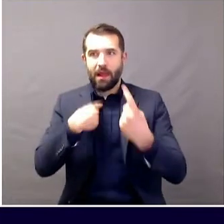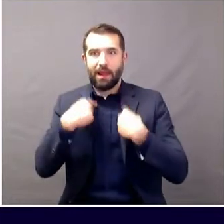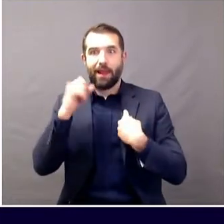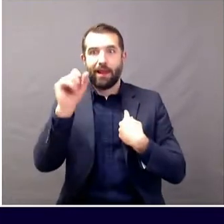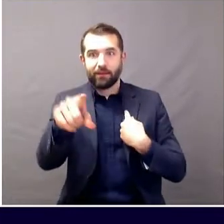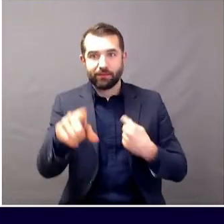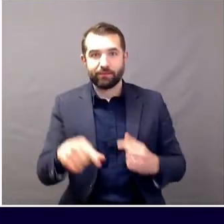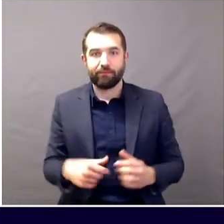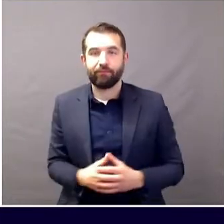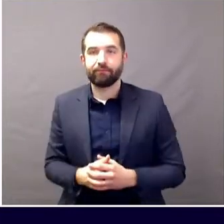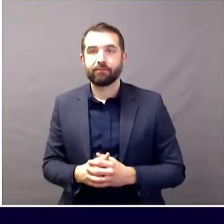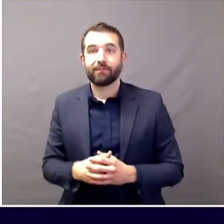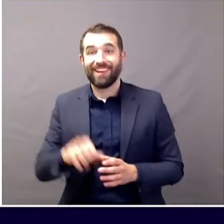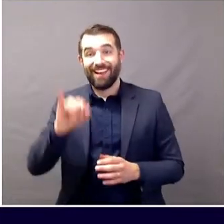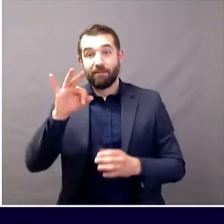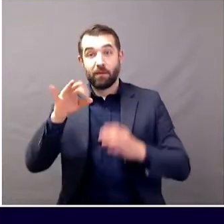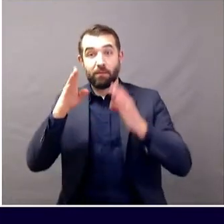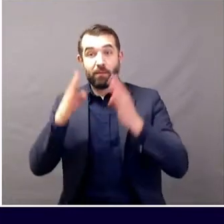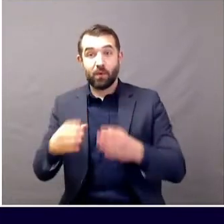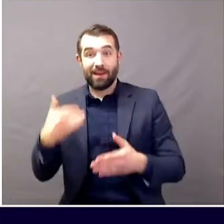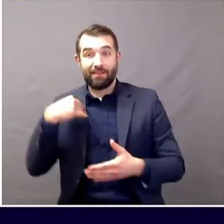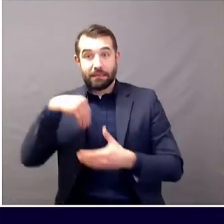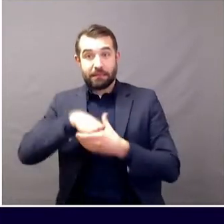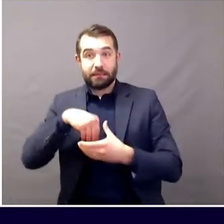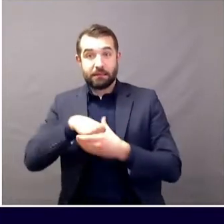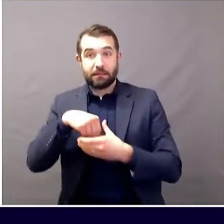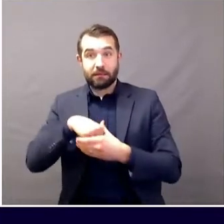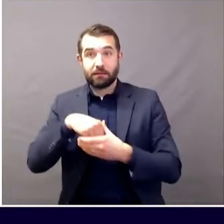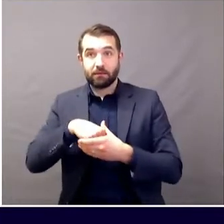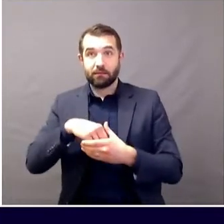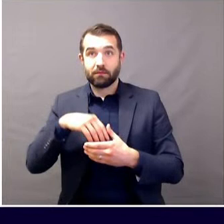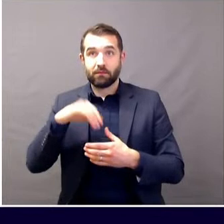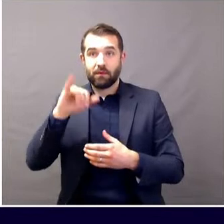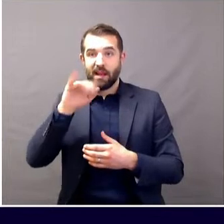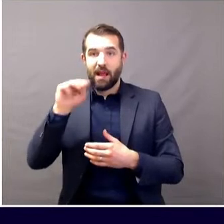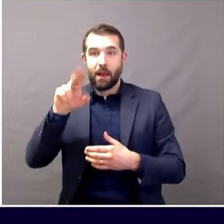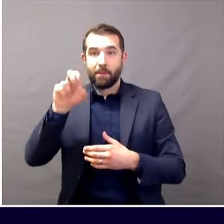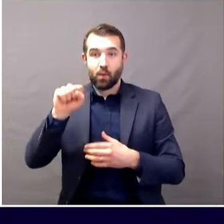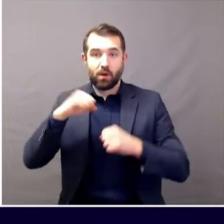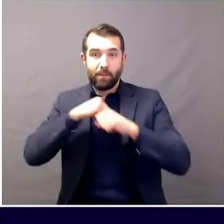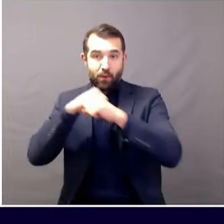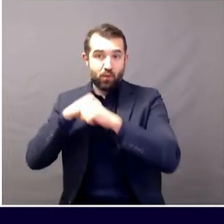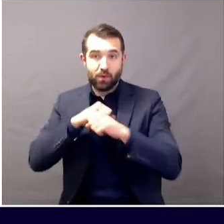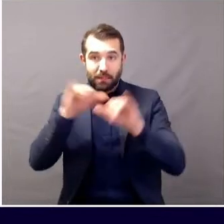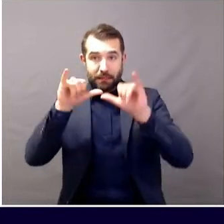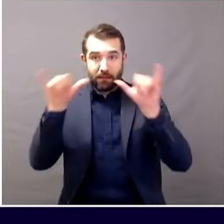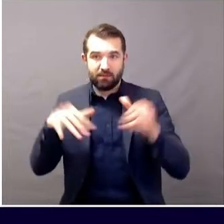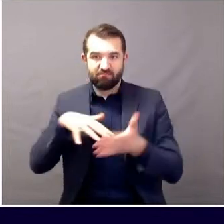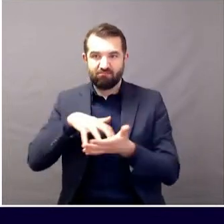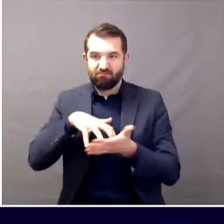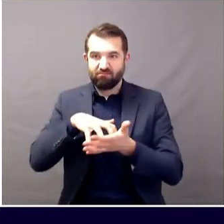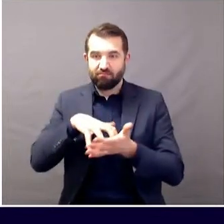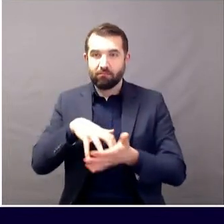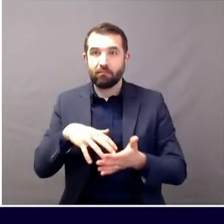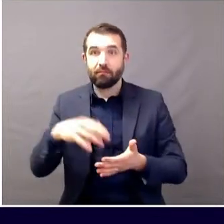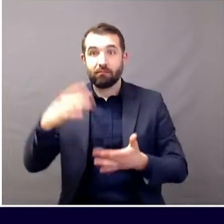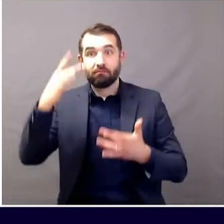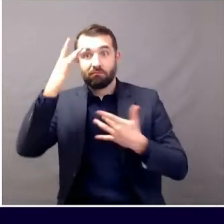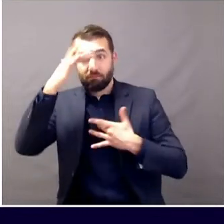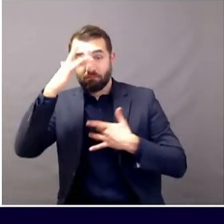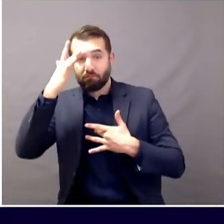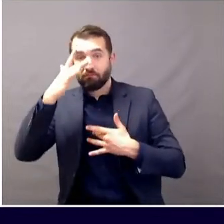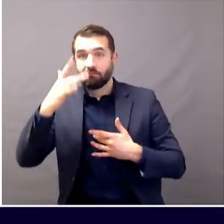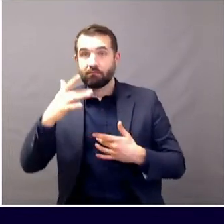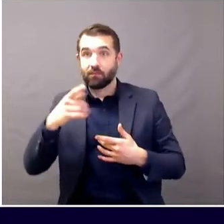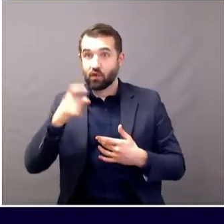lupus or something like that be getting vaccinated? So according to the US CDC, there is no contraindication for folks